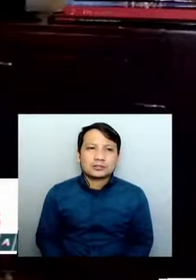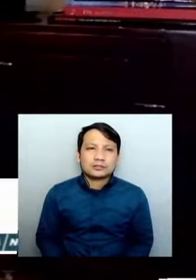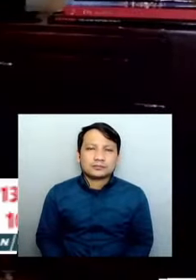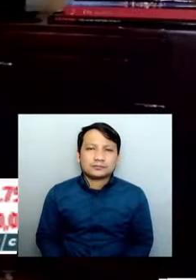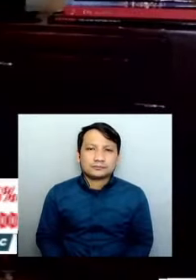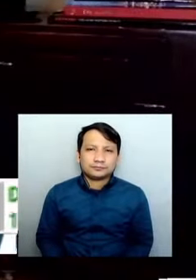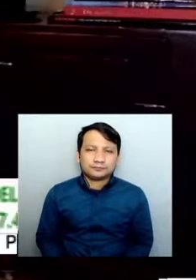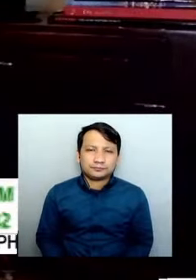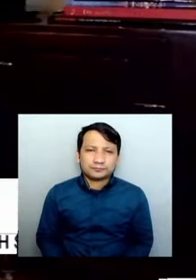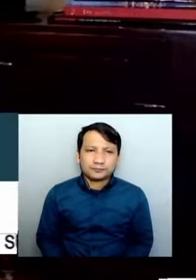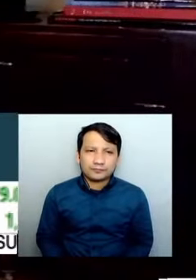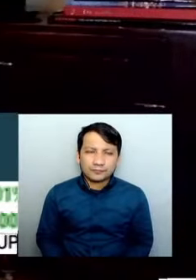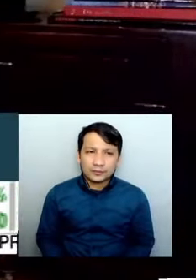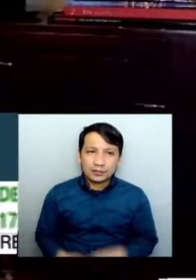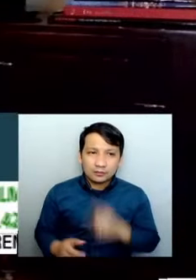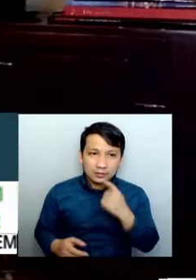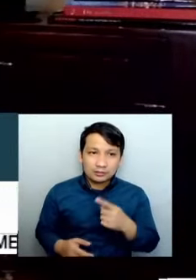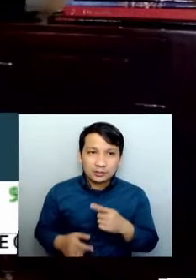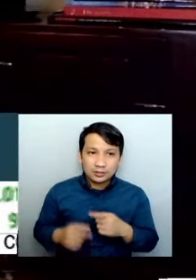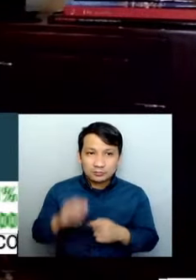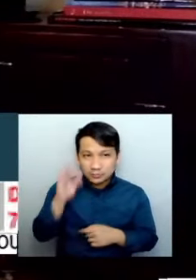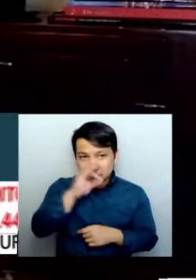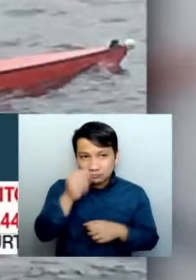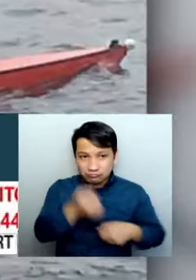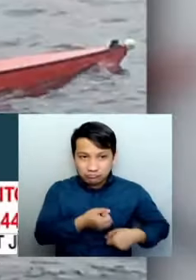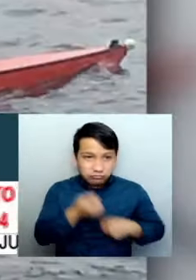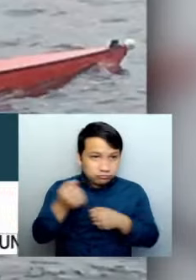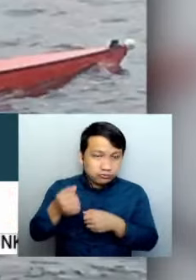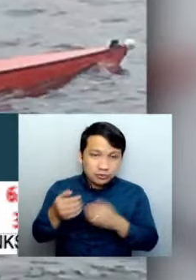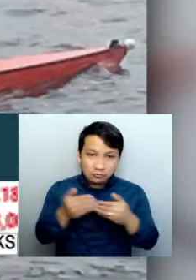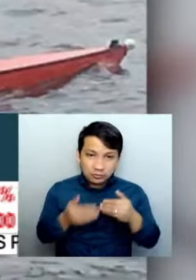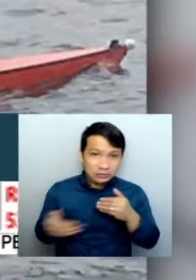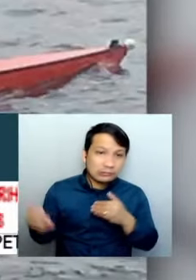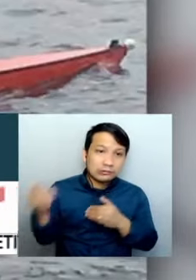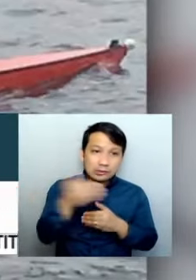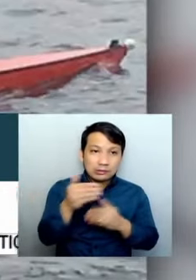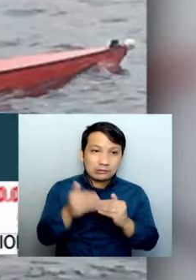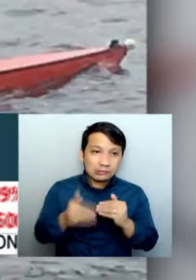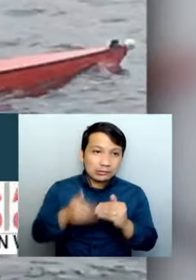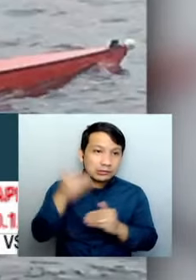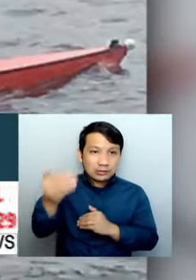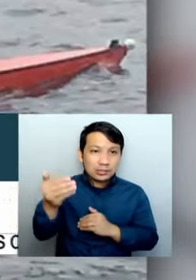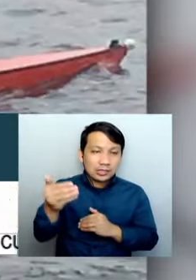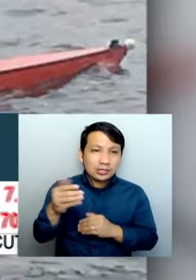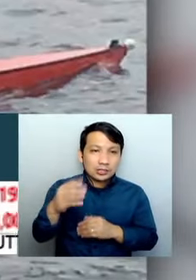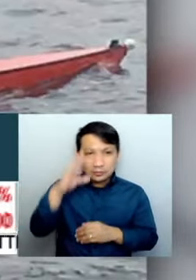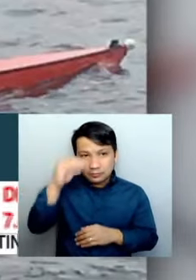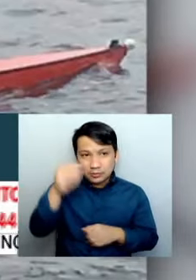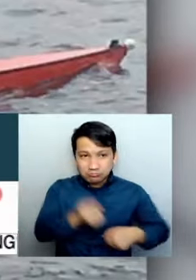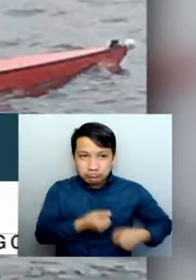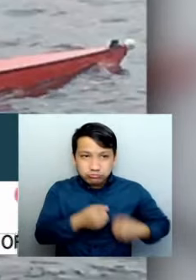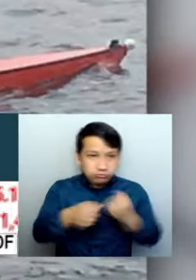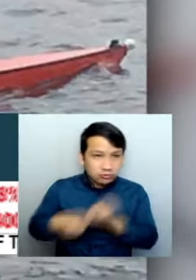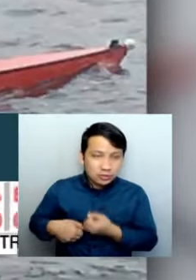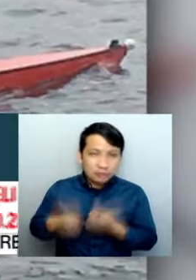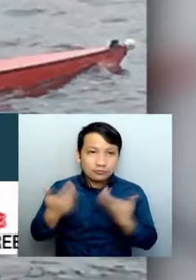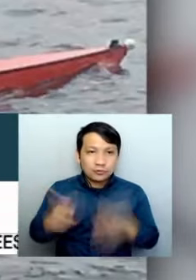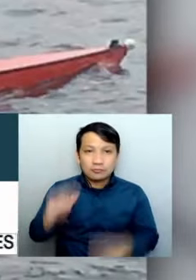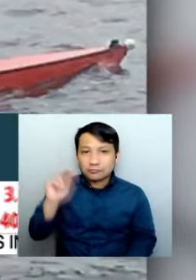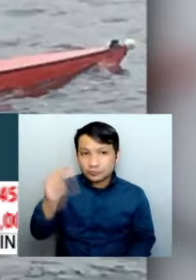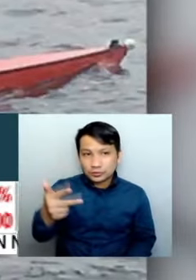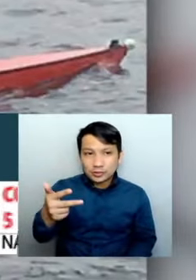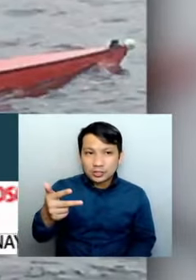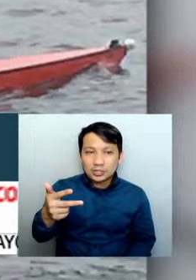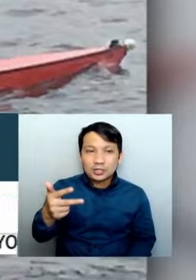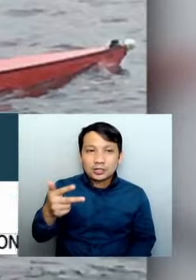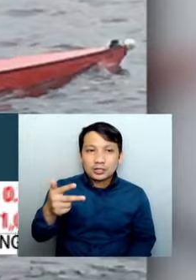And earlier today, Filipino rower Chris Nevarez advanced to the quarterfinals of the men's single sculls after finishing third in the